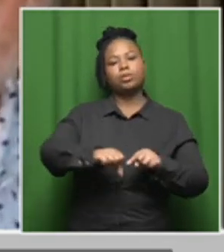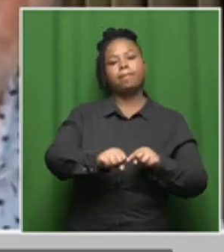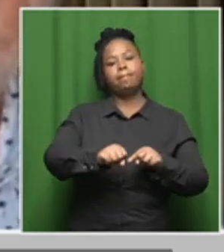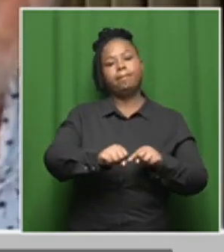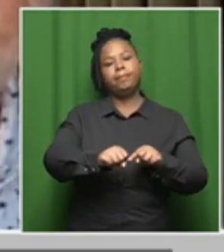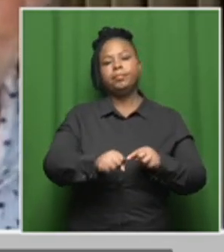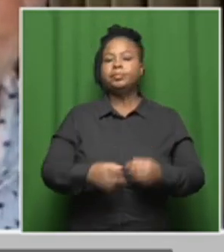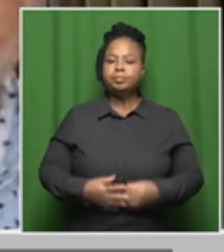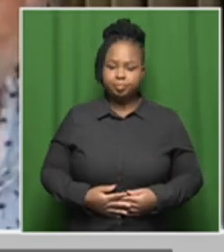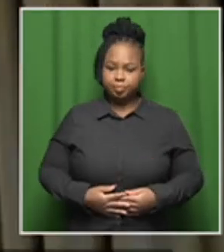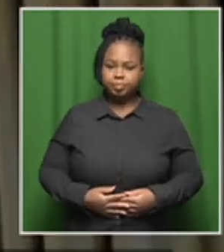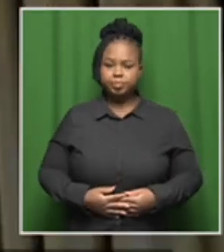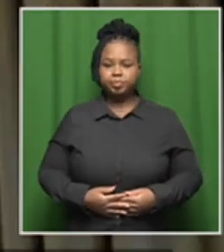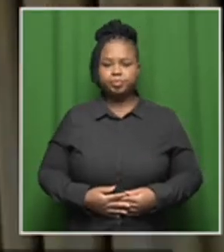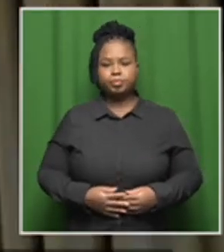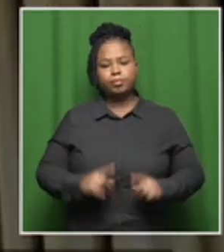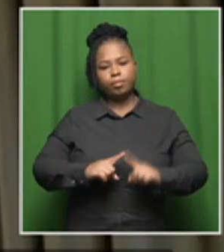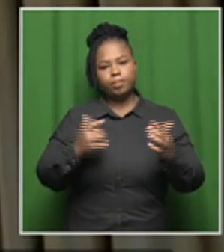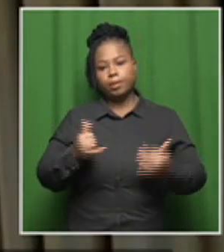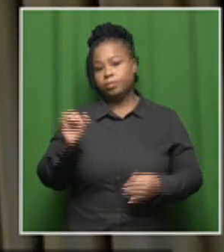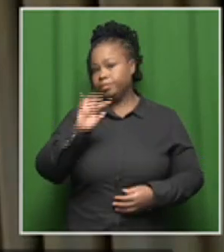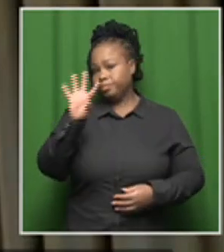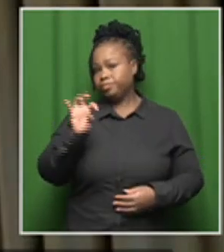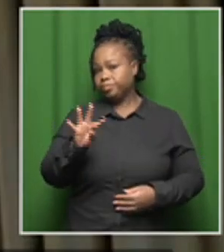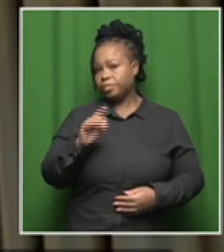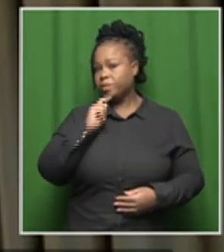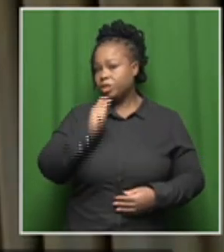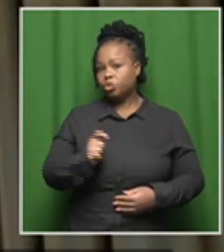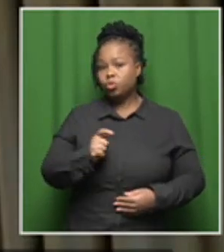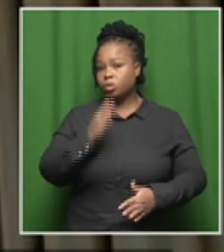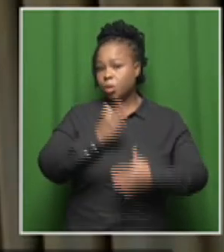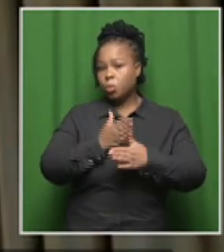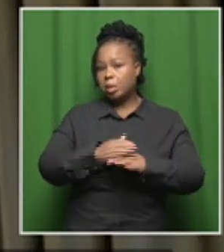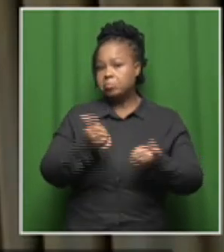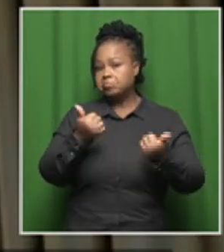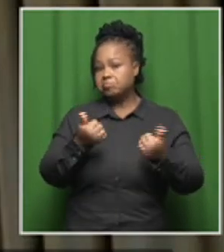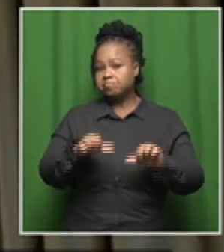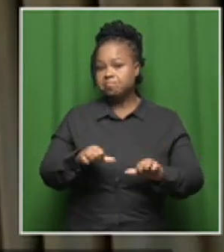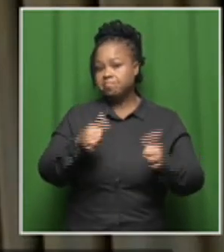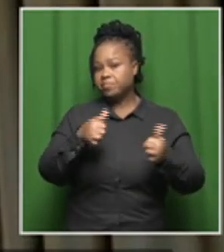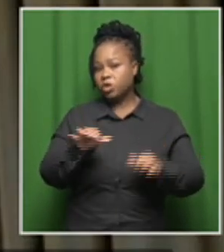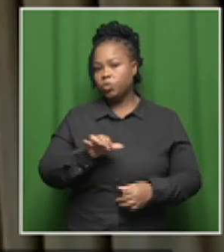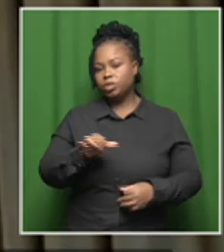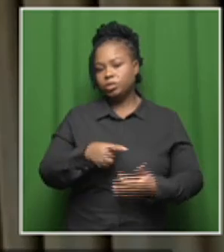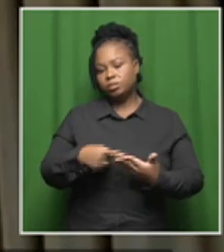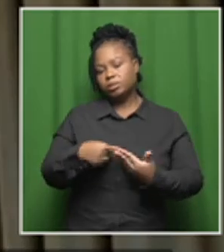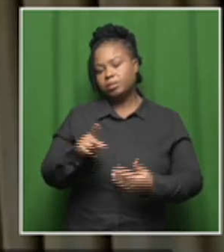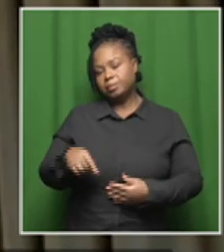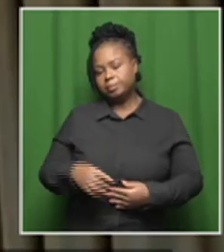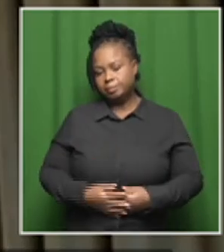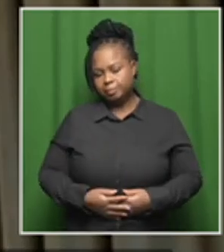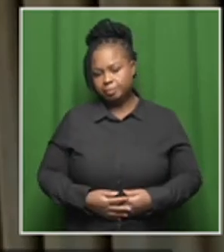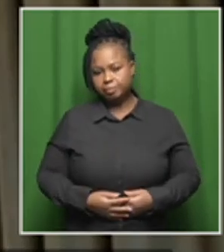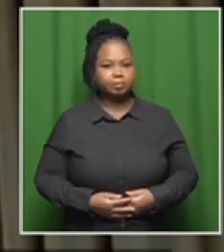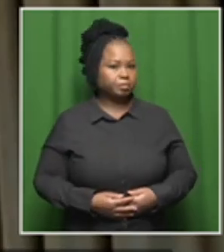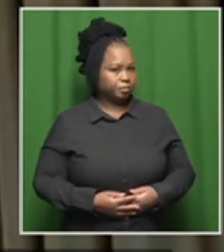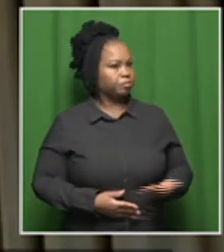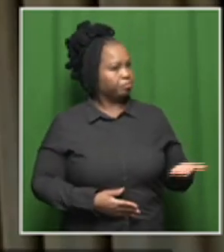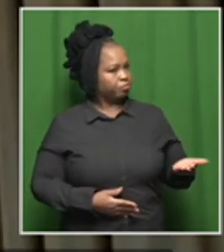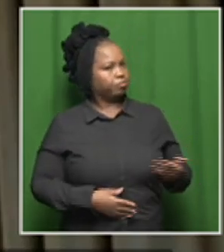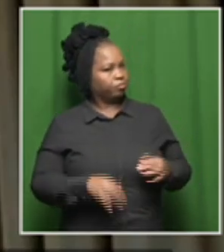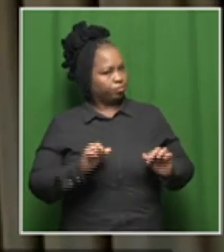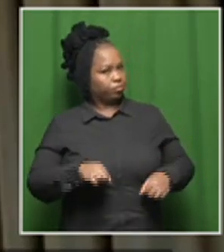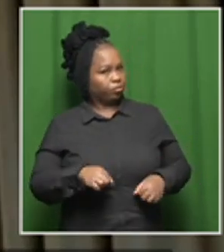industry. The big question is, are they being effective or not? I think that's really what we should be discussing. So let's discuss that. I